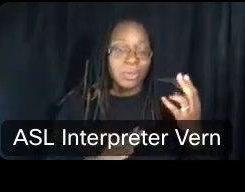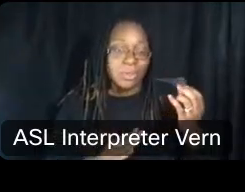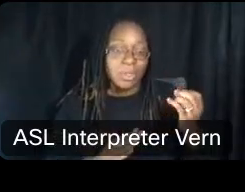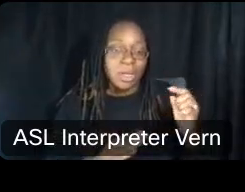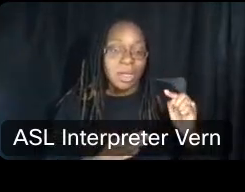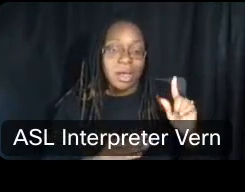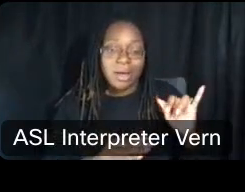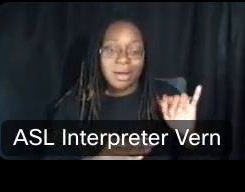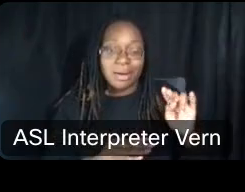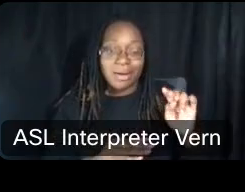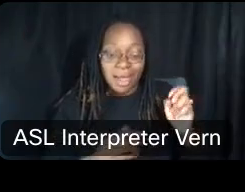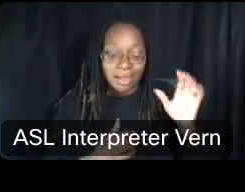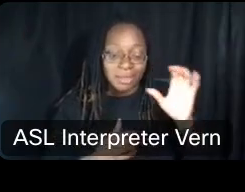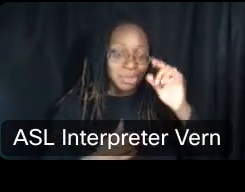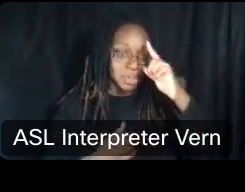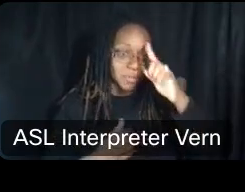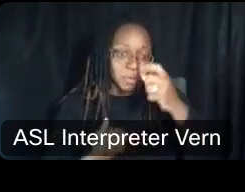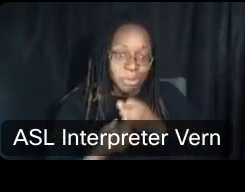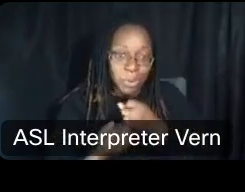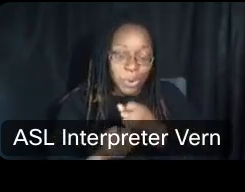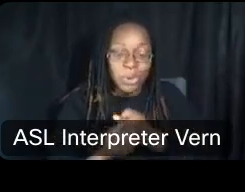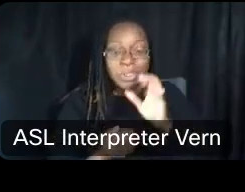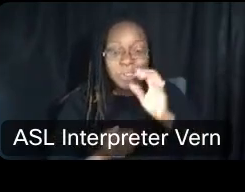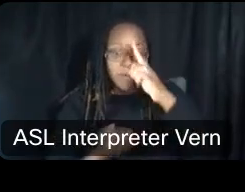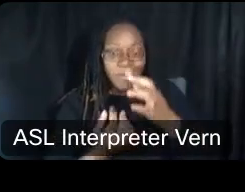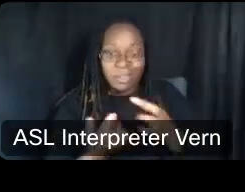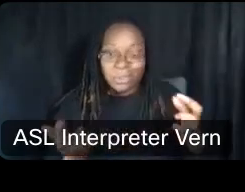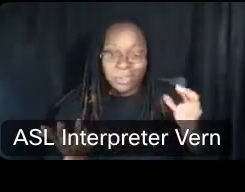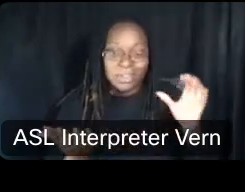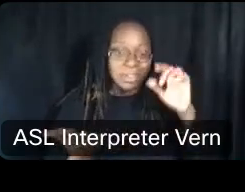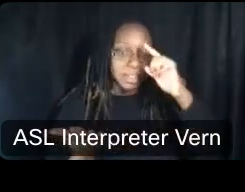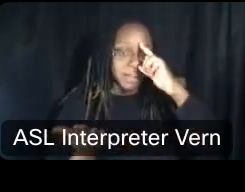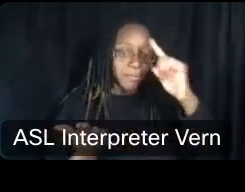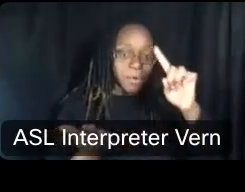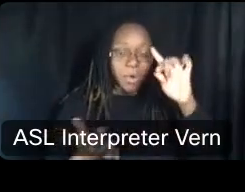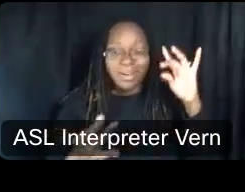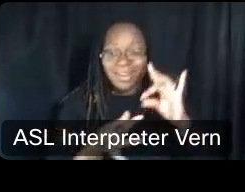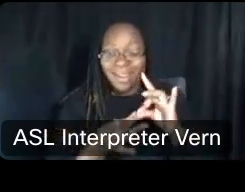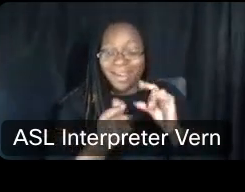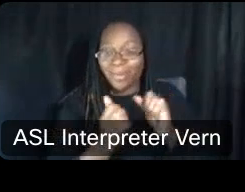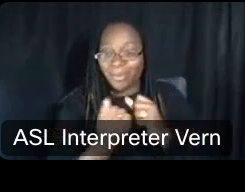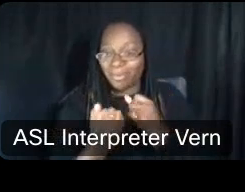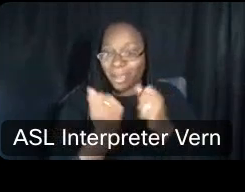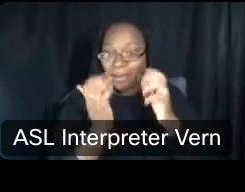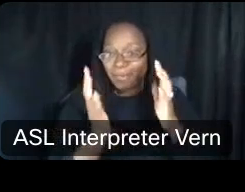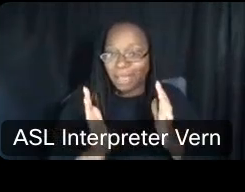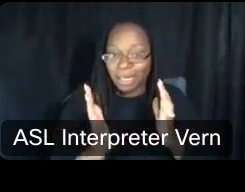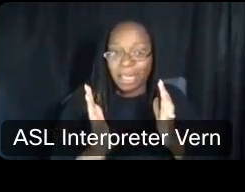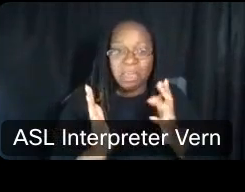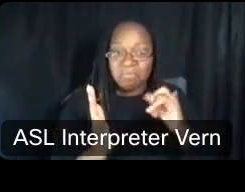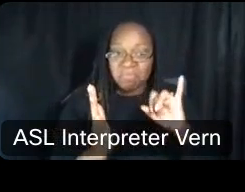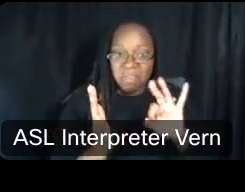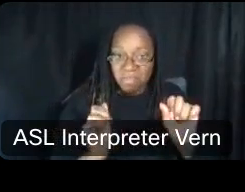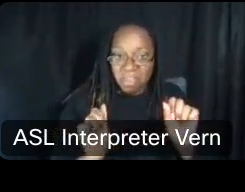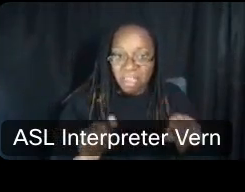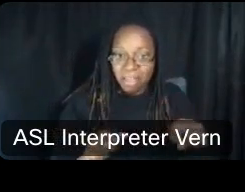like to participate in a survey as long as they weren't in active crisis at the time of the call. And so for those